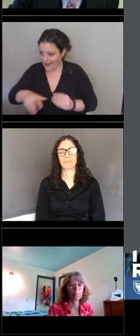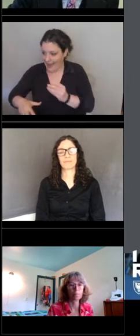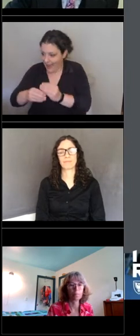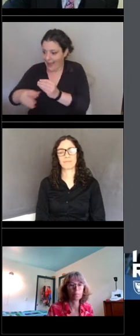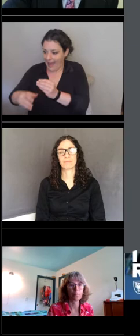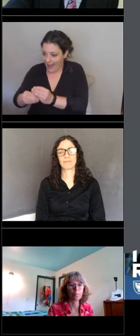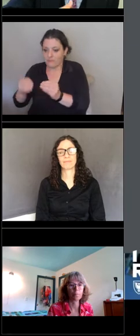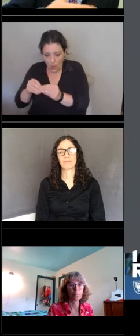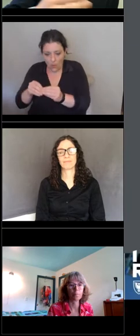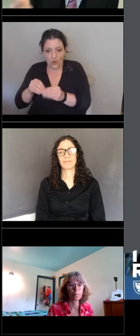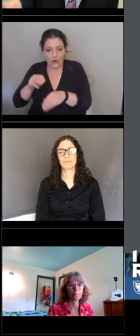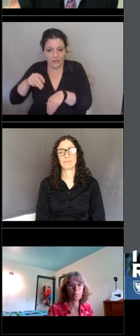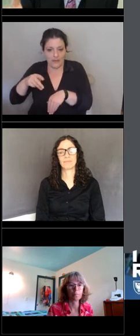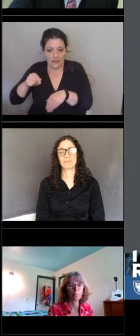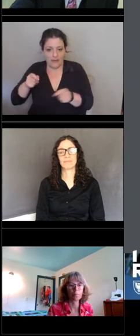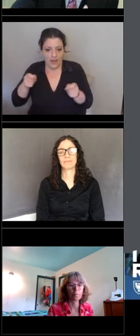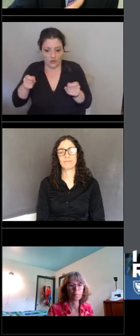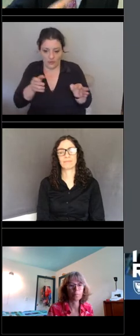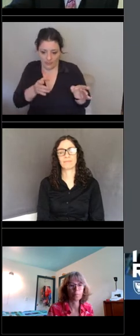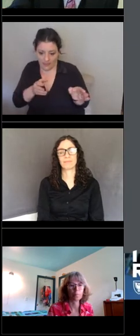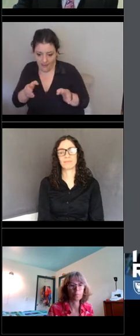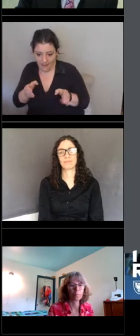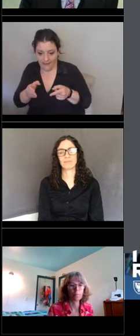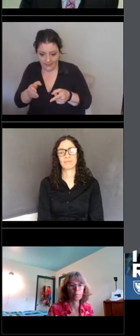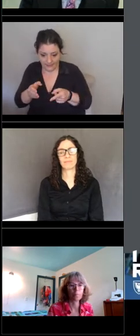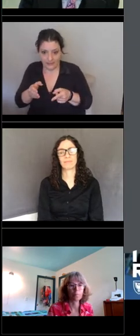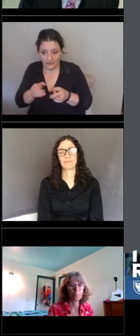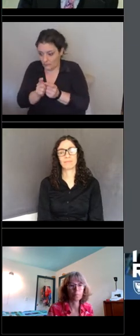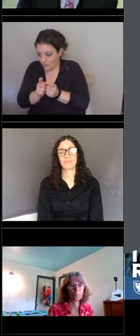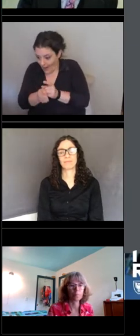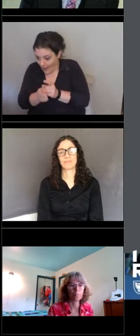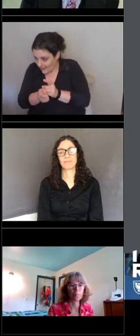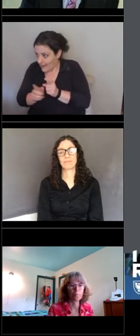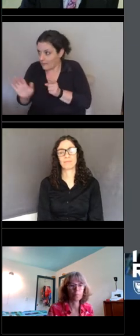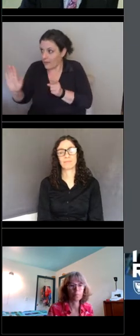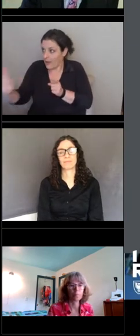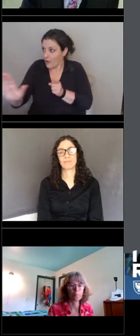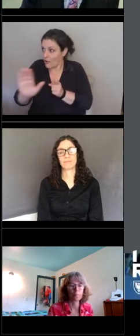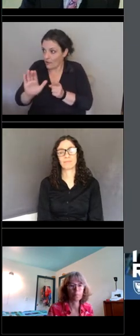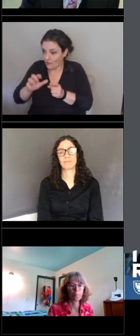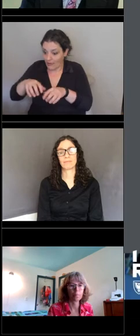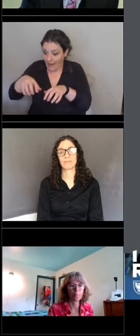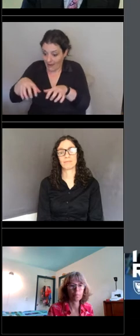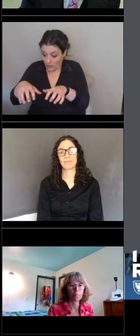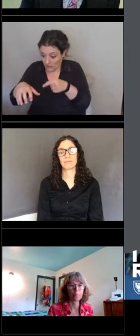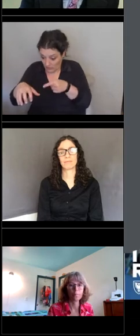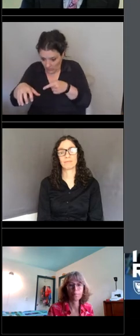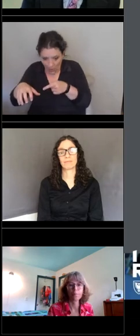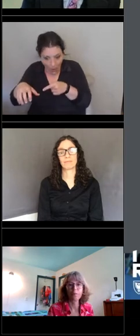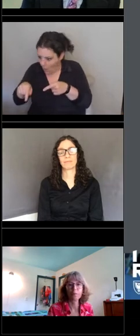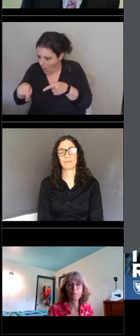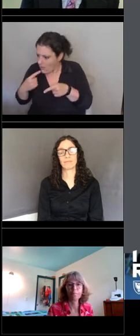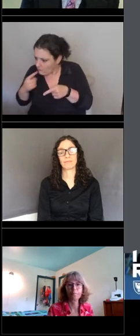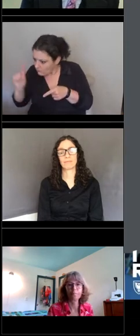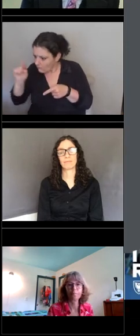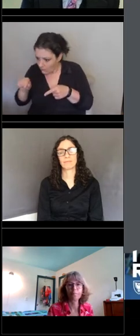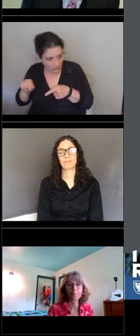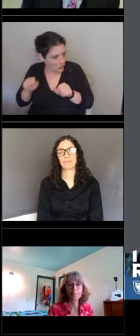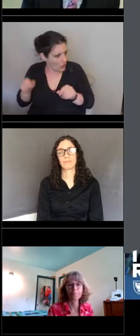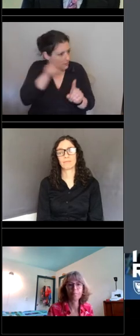able to, of course, translate those actions and then spread them widely so that the MPAs that we're currently dealing with will be